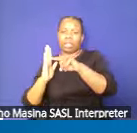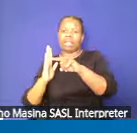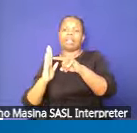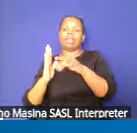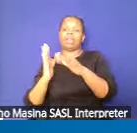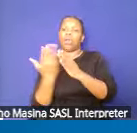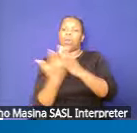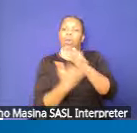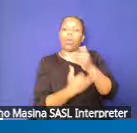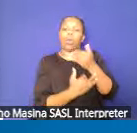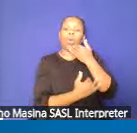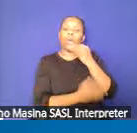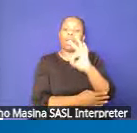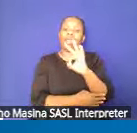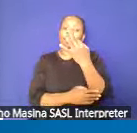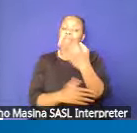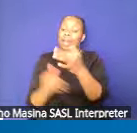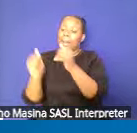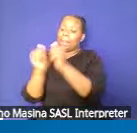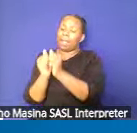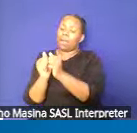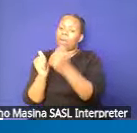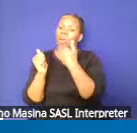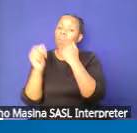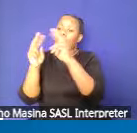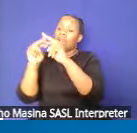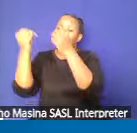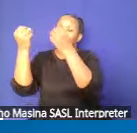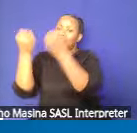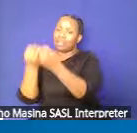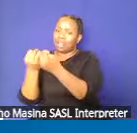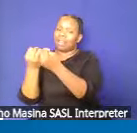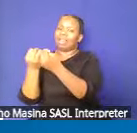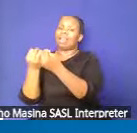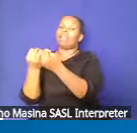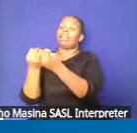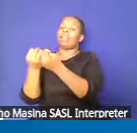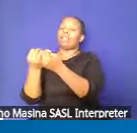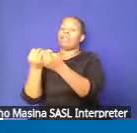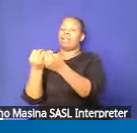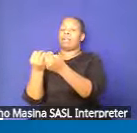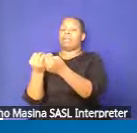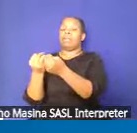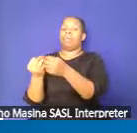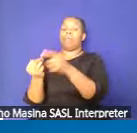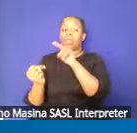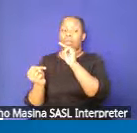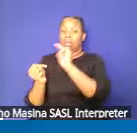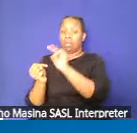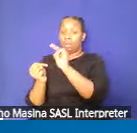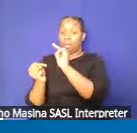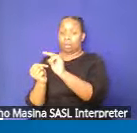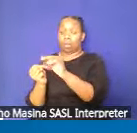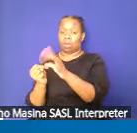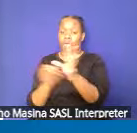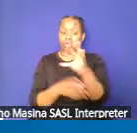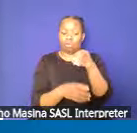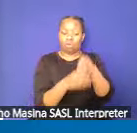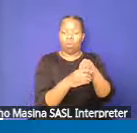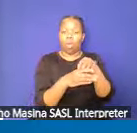our third-party partner, National Empowerment Fund. And the training will encompass of